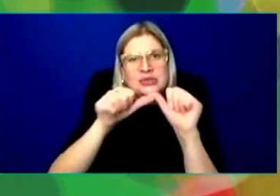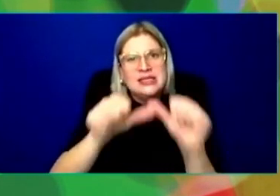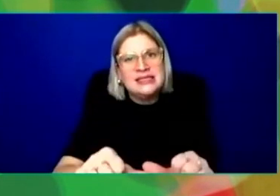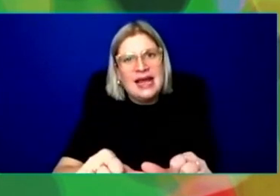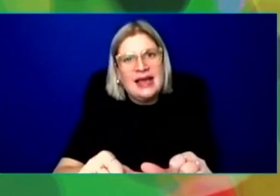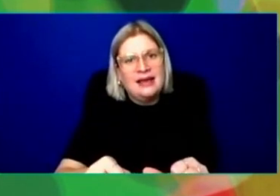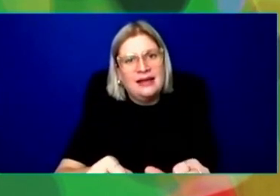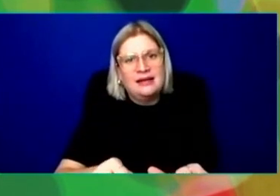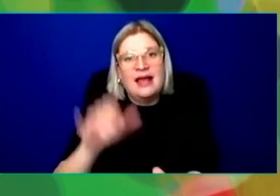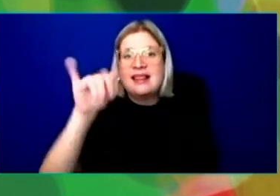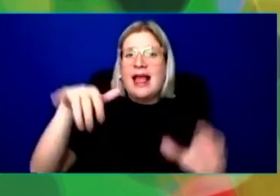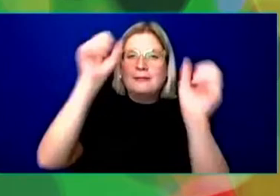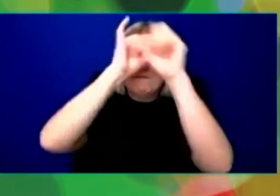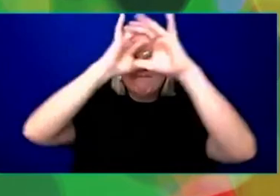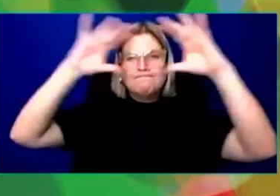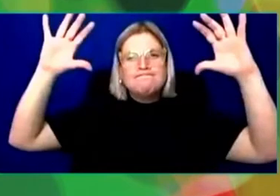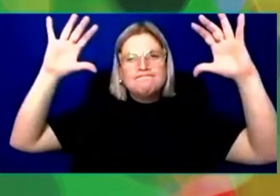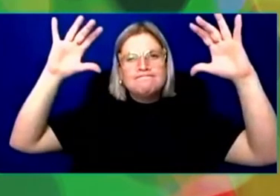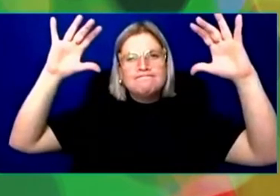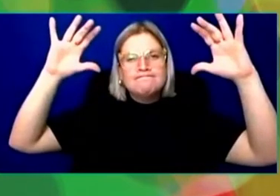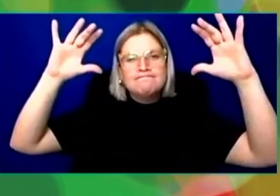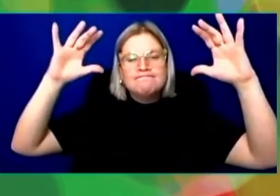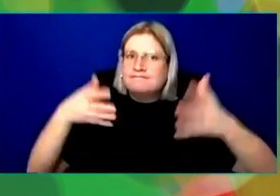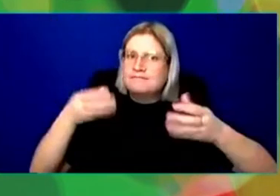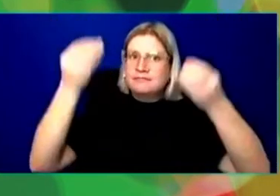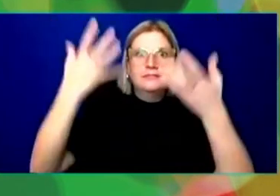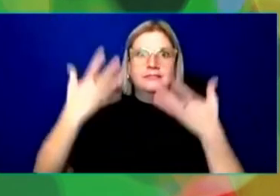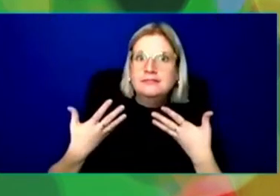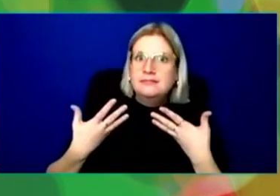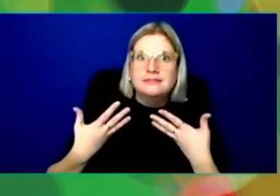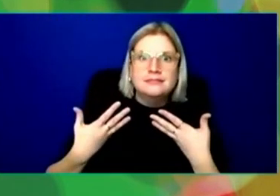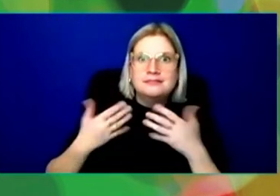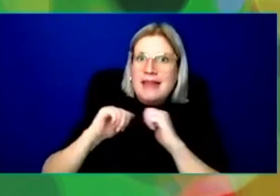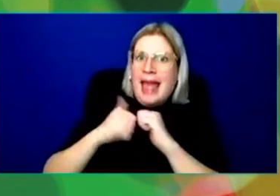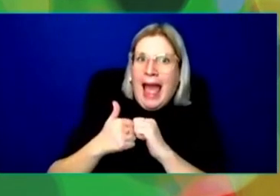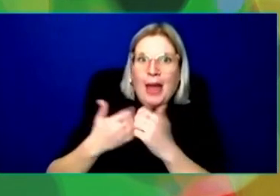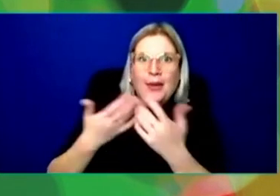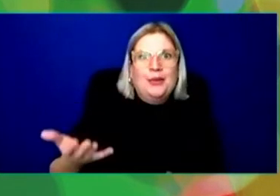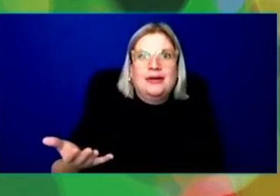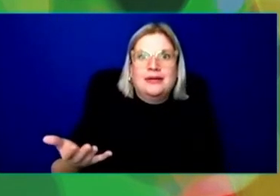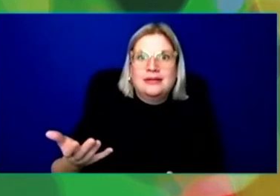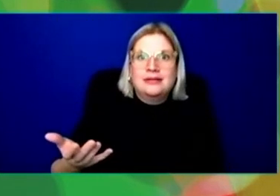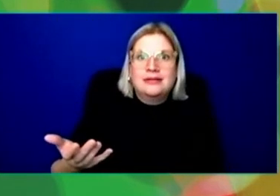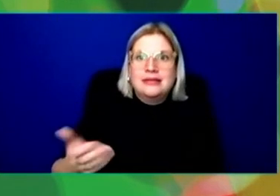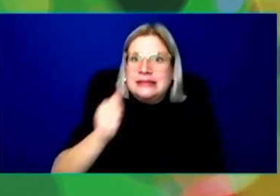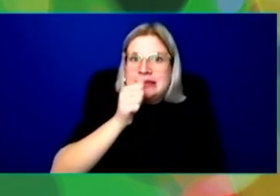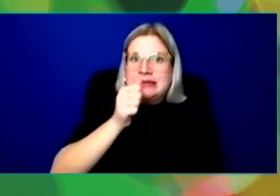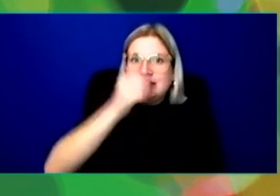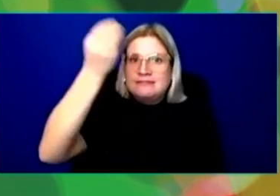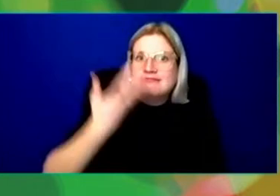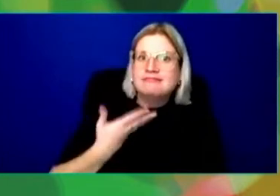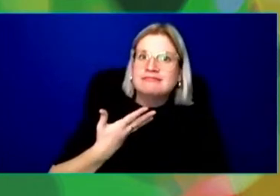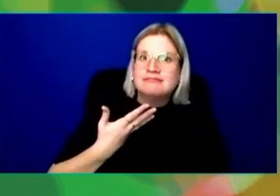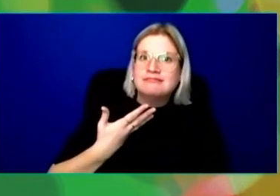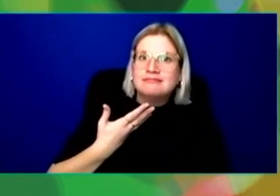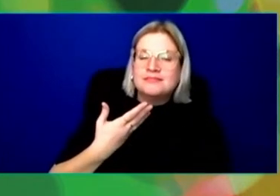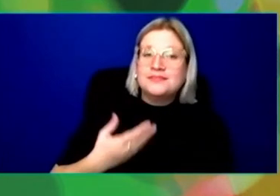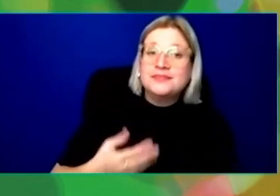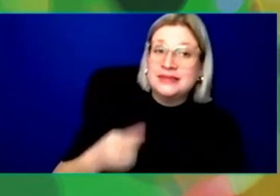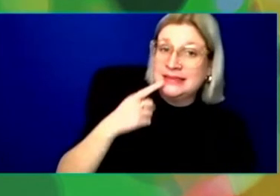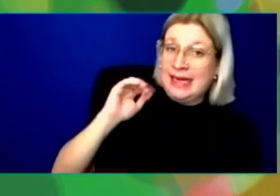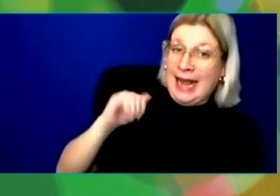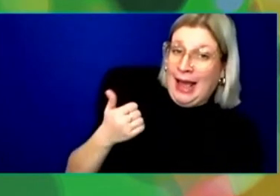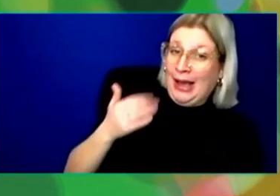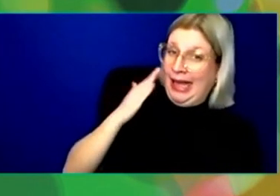that imagination? I'm just, give me the recipe, y'all. Just give me the secrets is what I'm asking. I don't know if there's a recipe, you